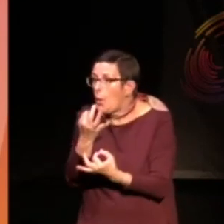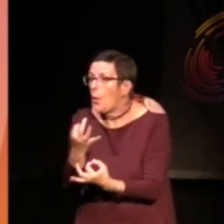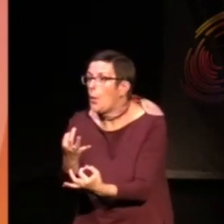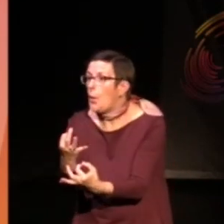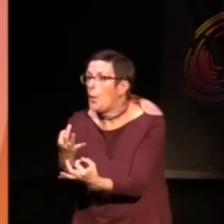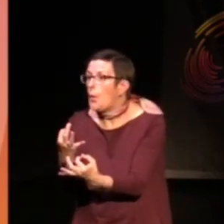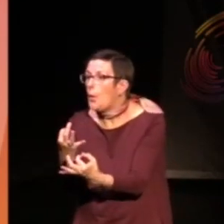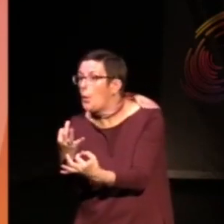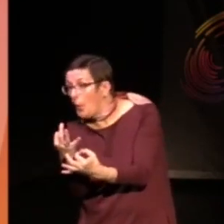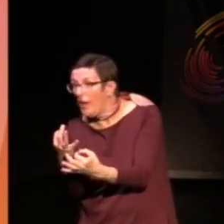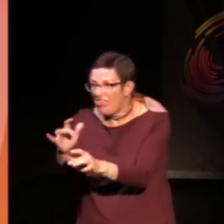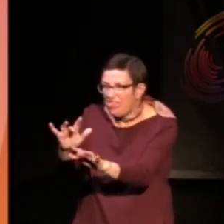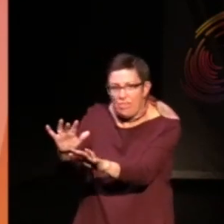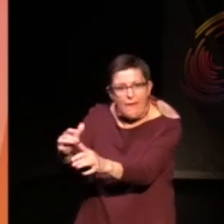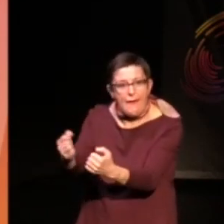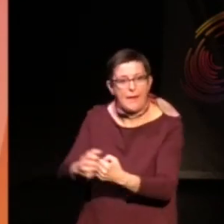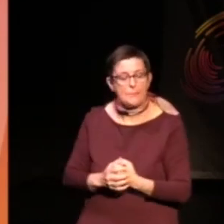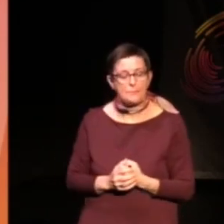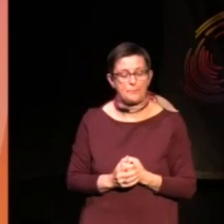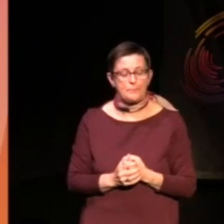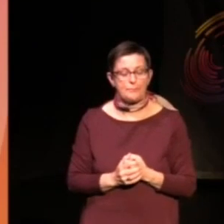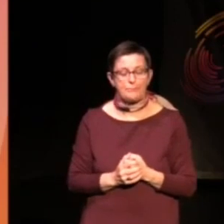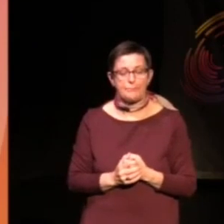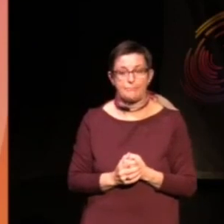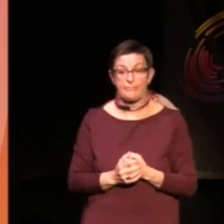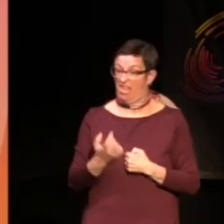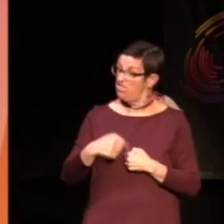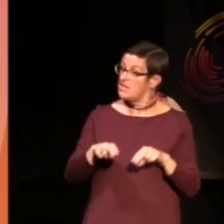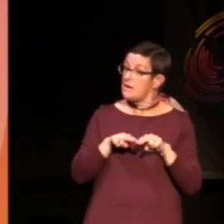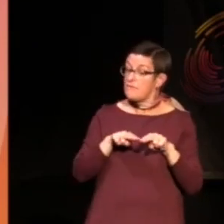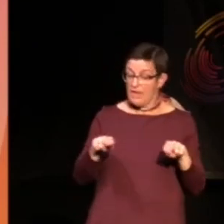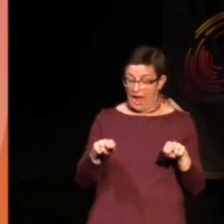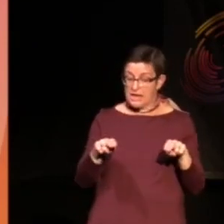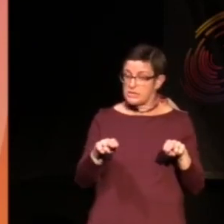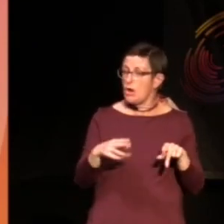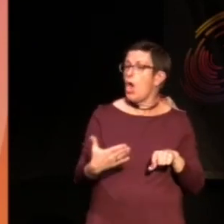faintest promise of it. It was in this flat, during